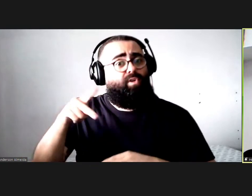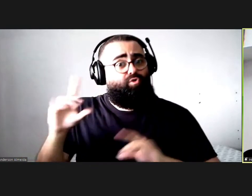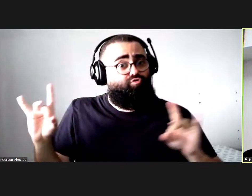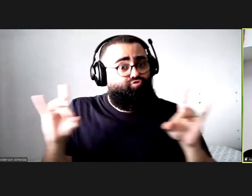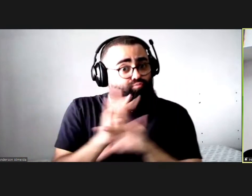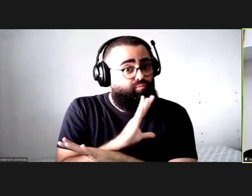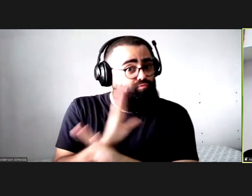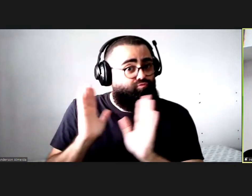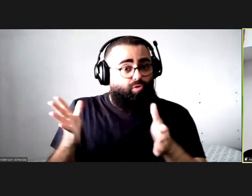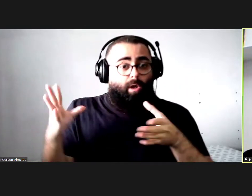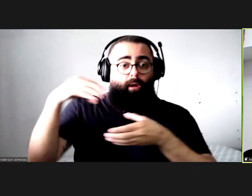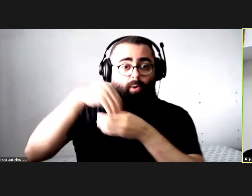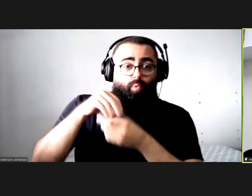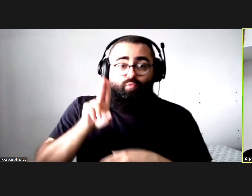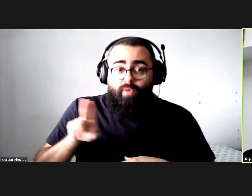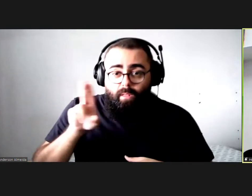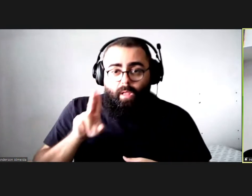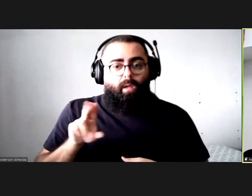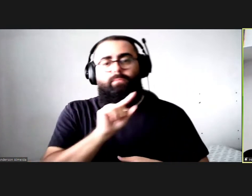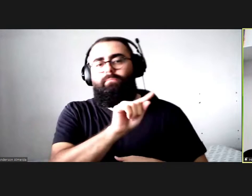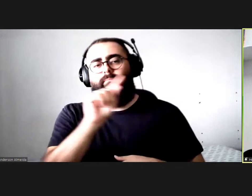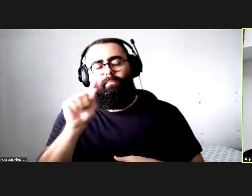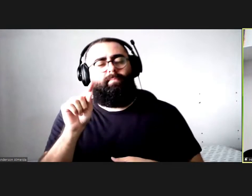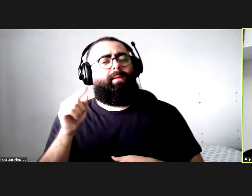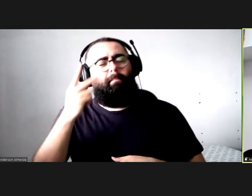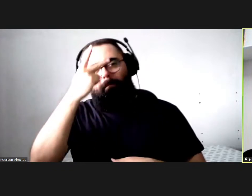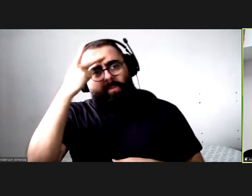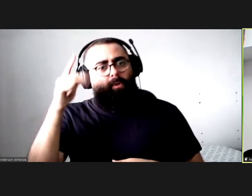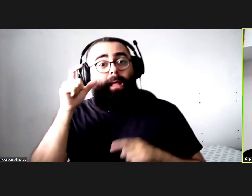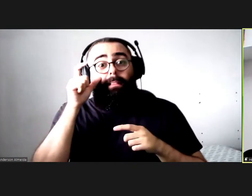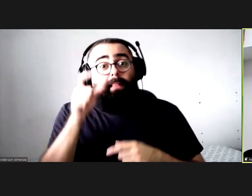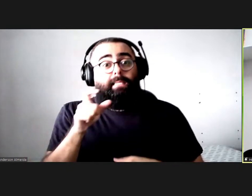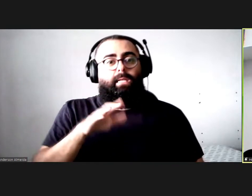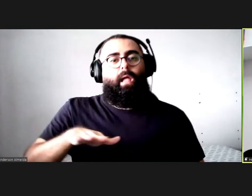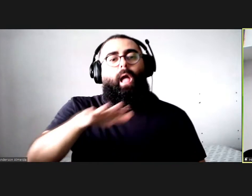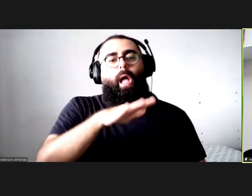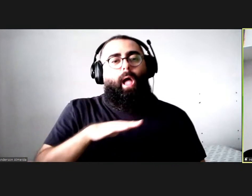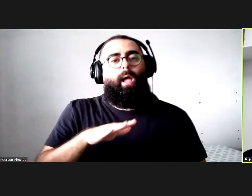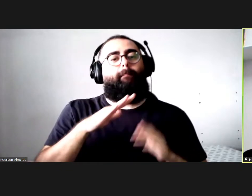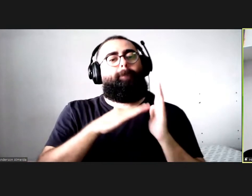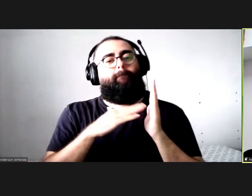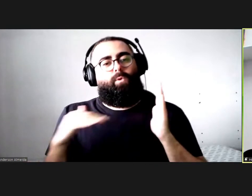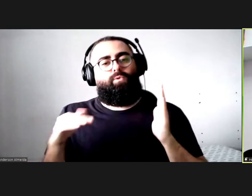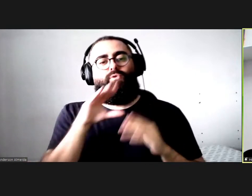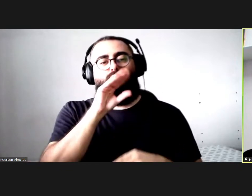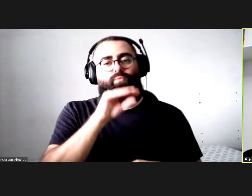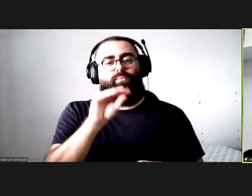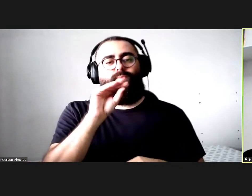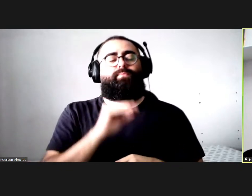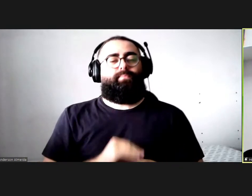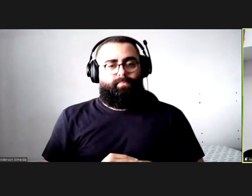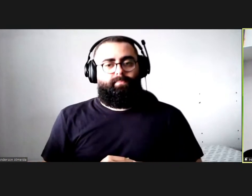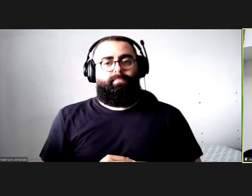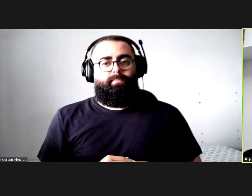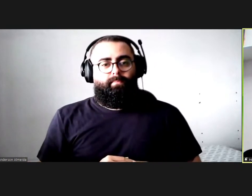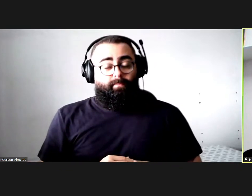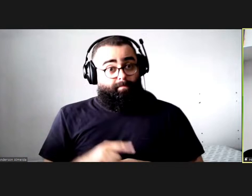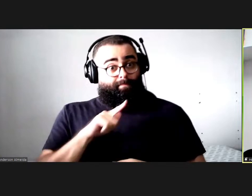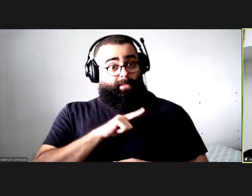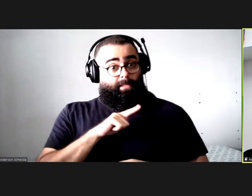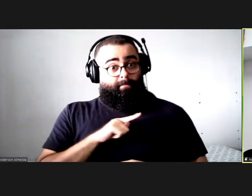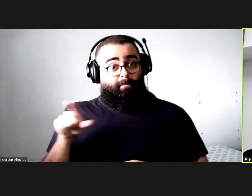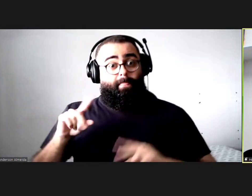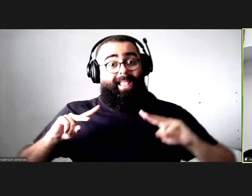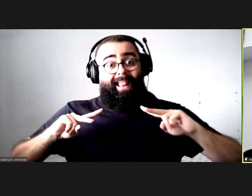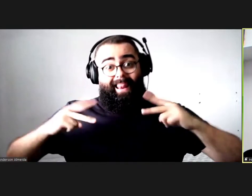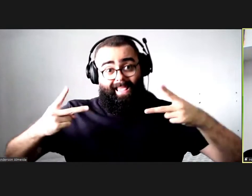I'm going to add the link to our site through